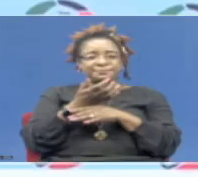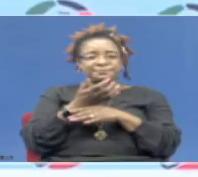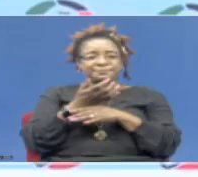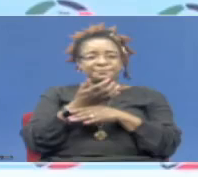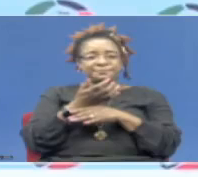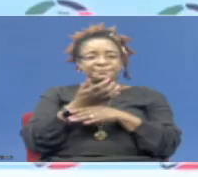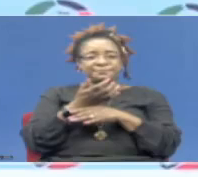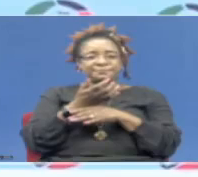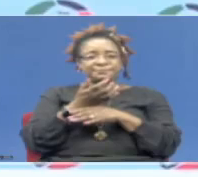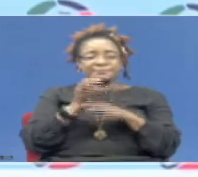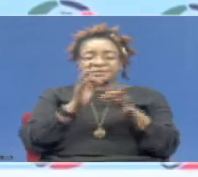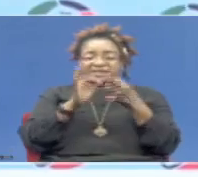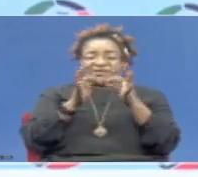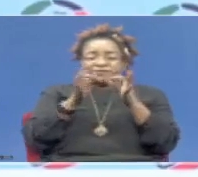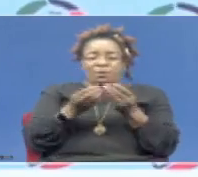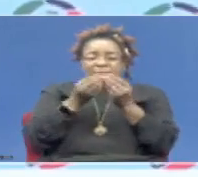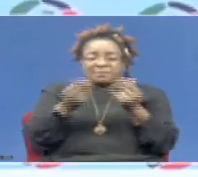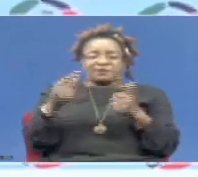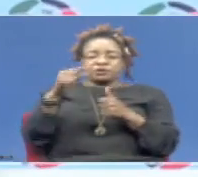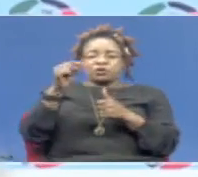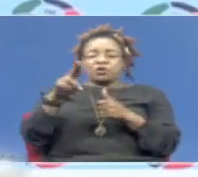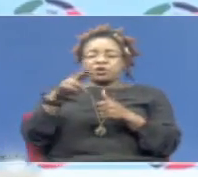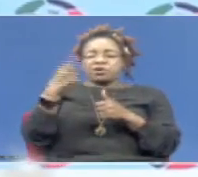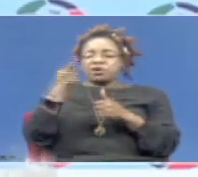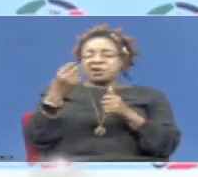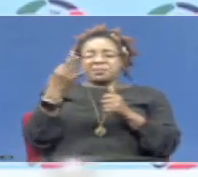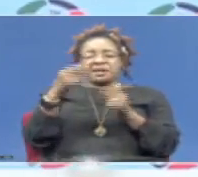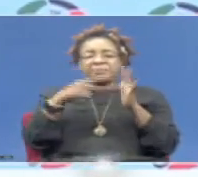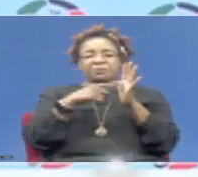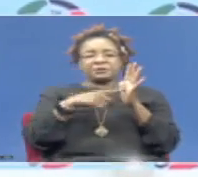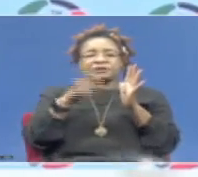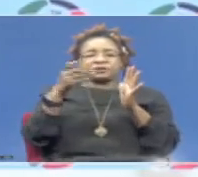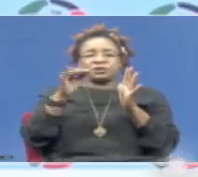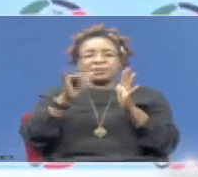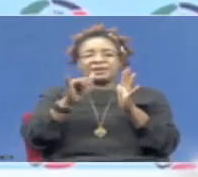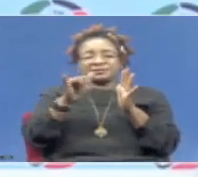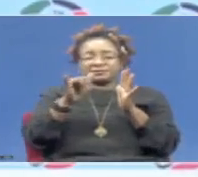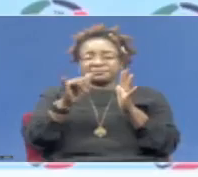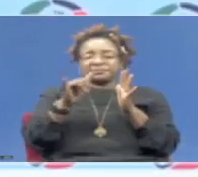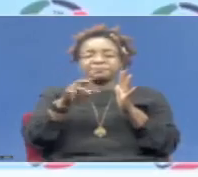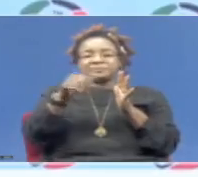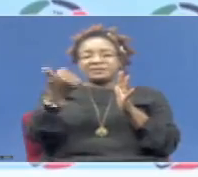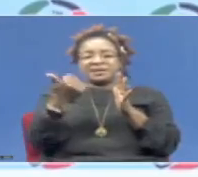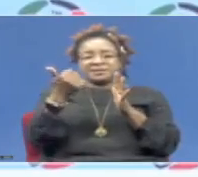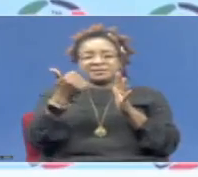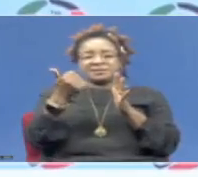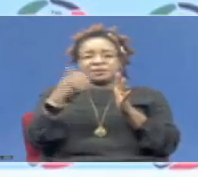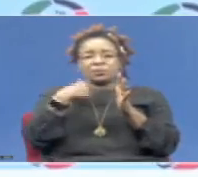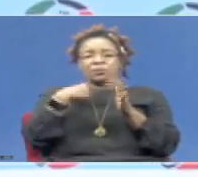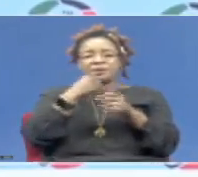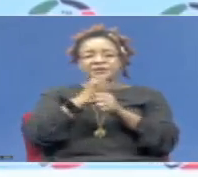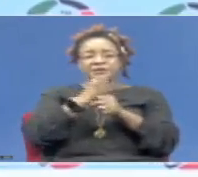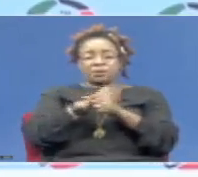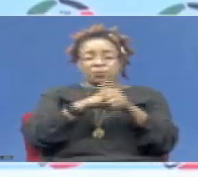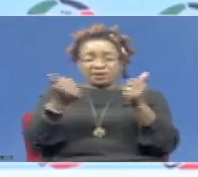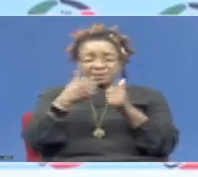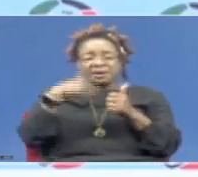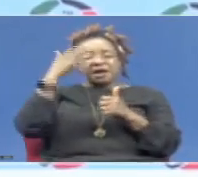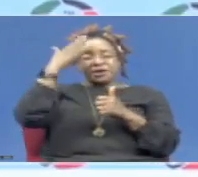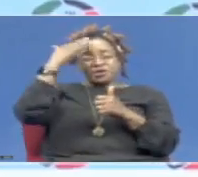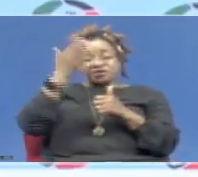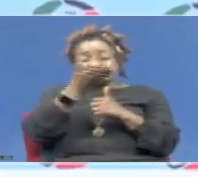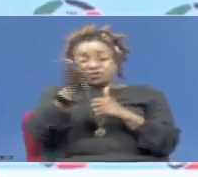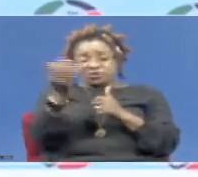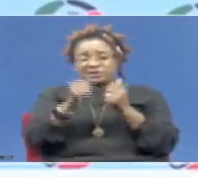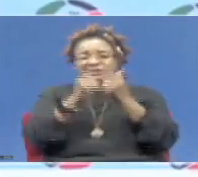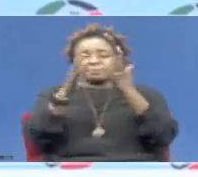Even if we beat Gor Mahia, it's only 3 points. So for me, it's a team like the others. We will prepare well. I know that for you and for the fans,